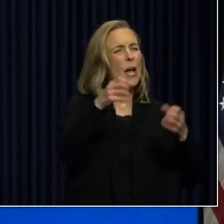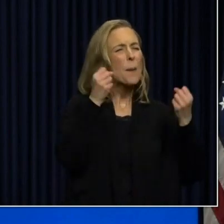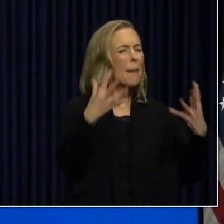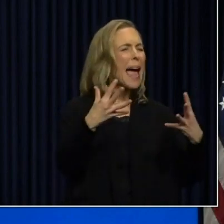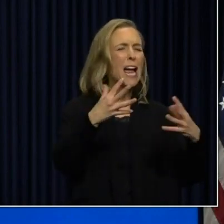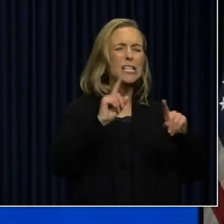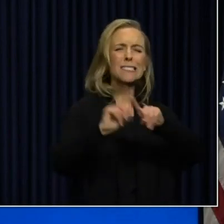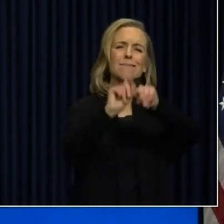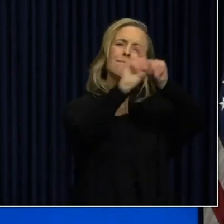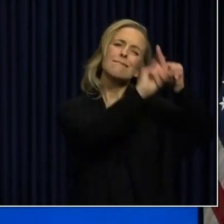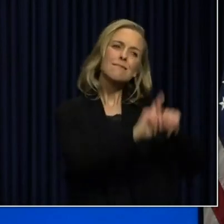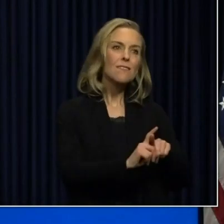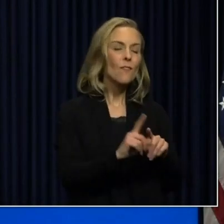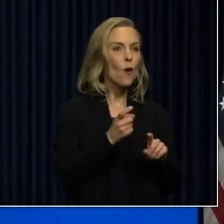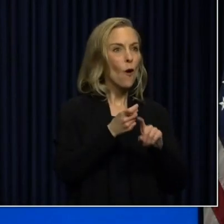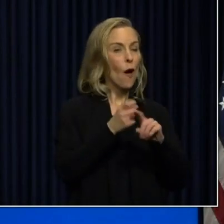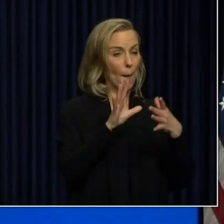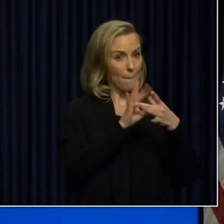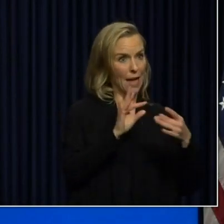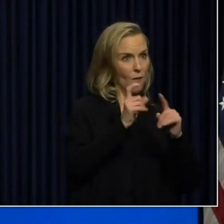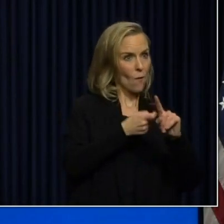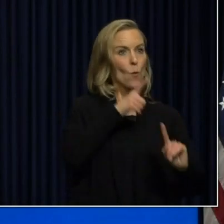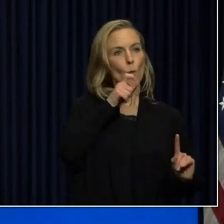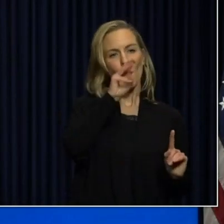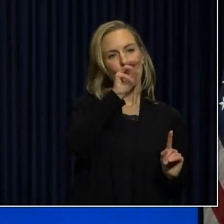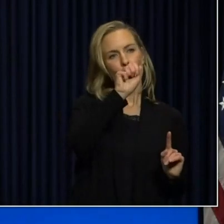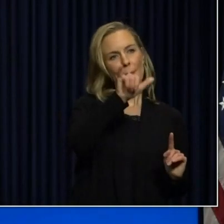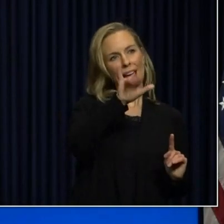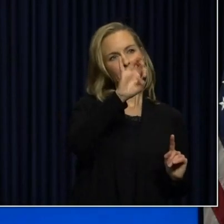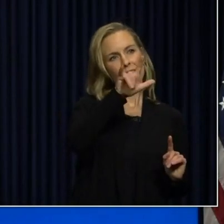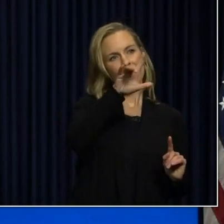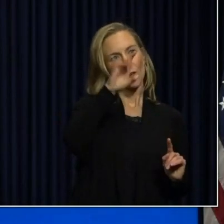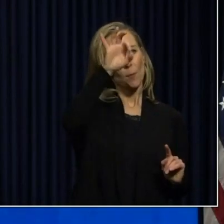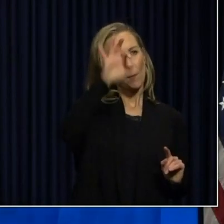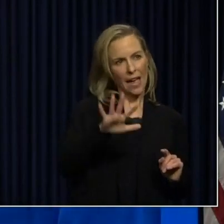message from a Mayfield pastor in Western Kentucky.